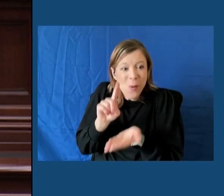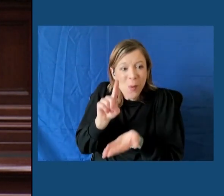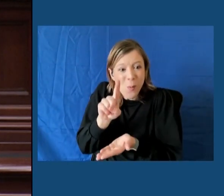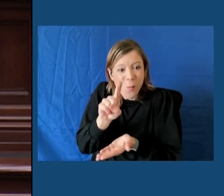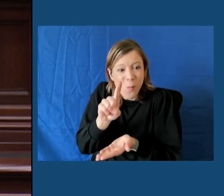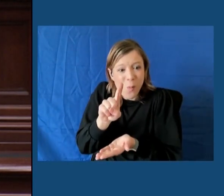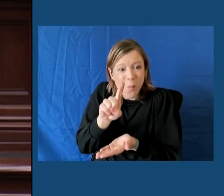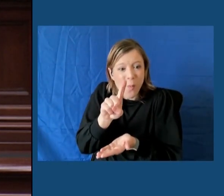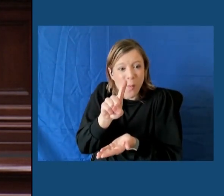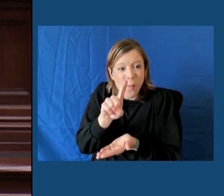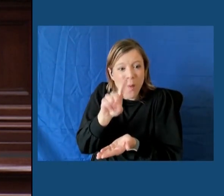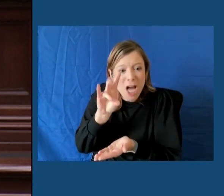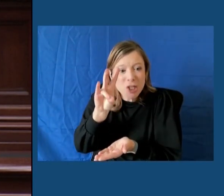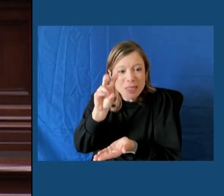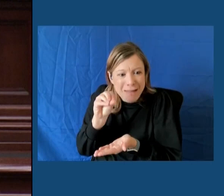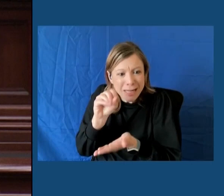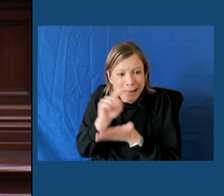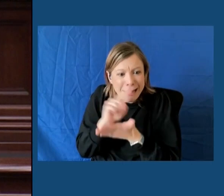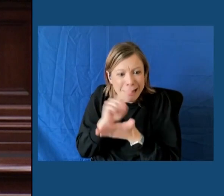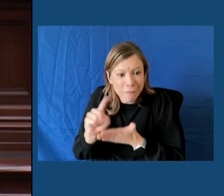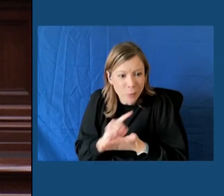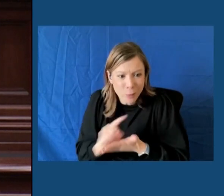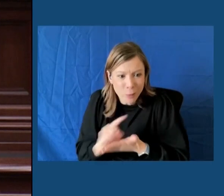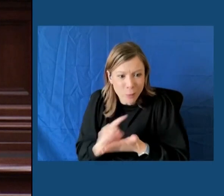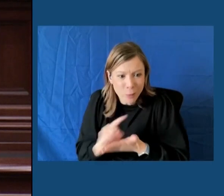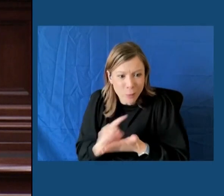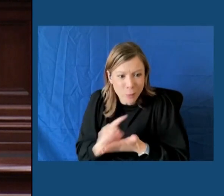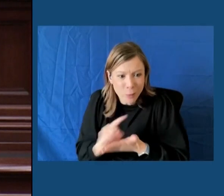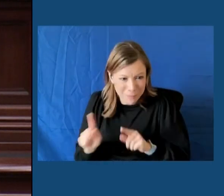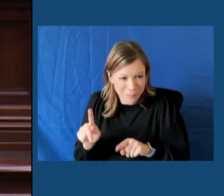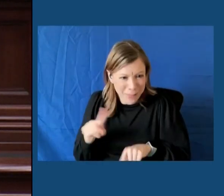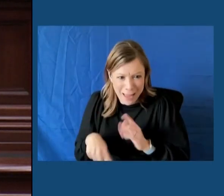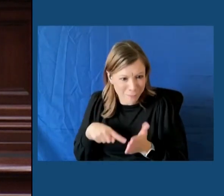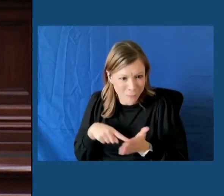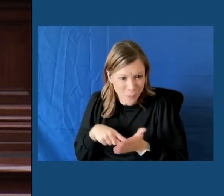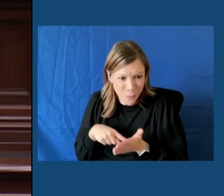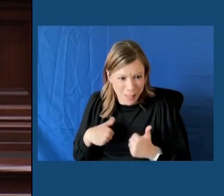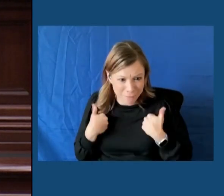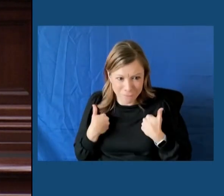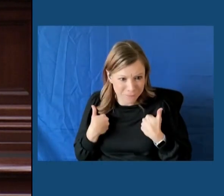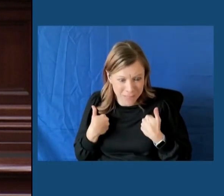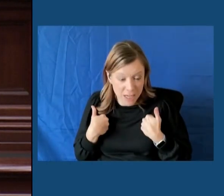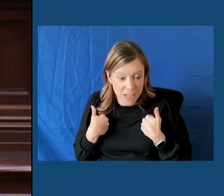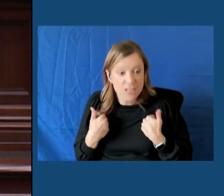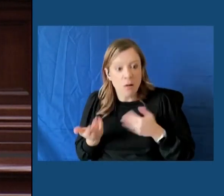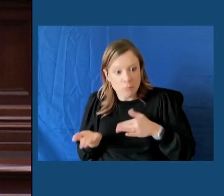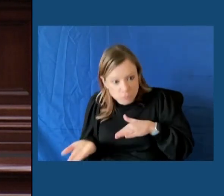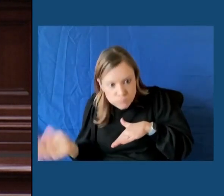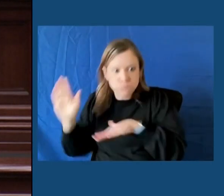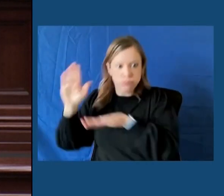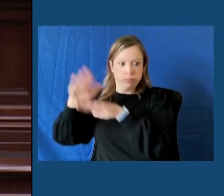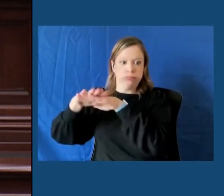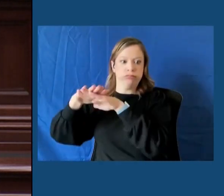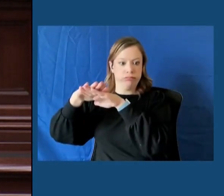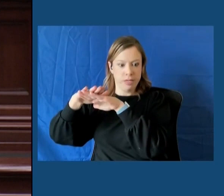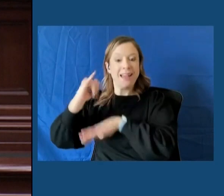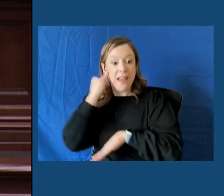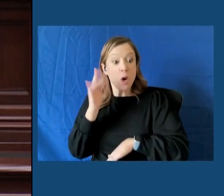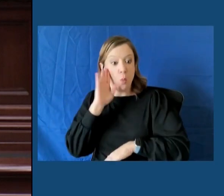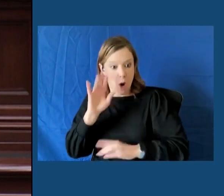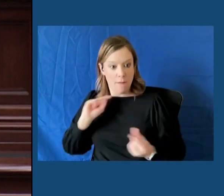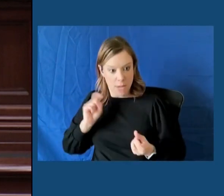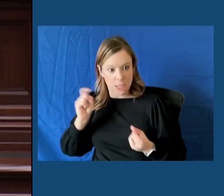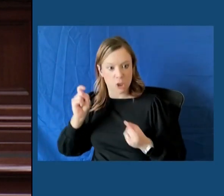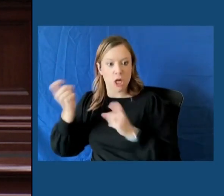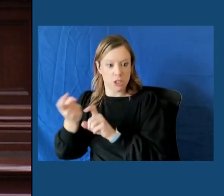$170 a week, which is what people get right now, to bring it up where it would have been adjusted for inflation, as much